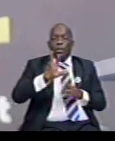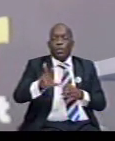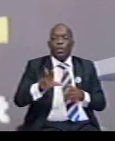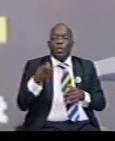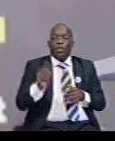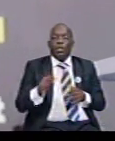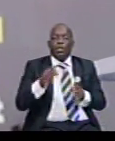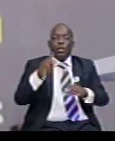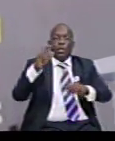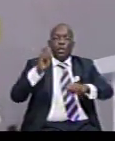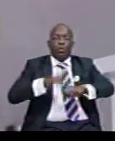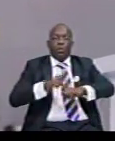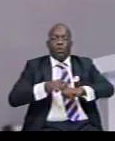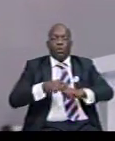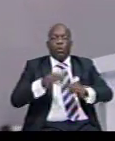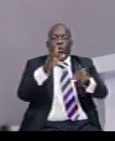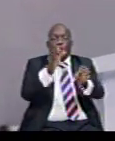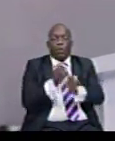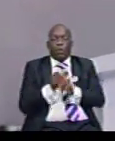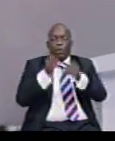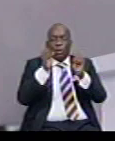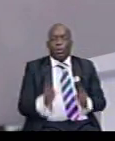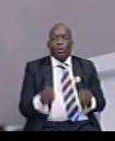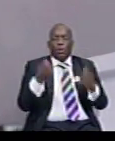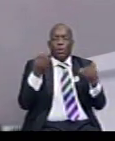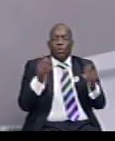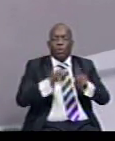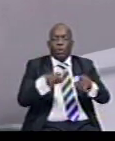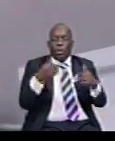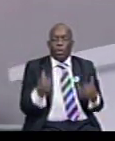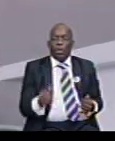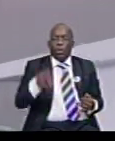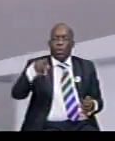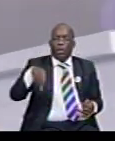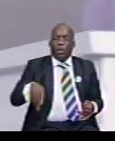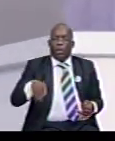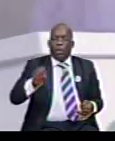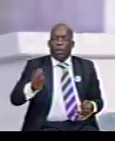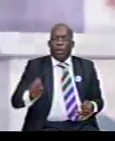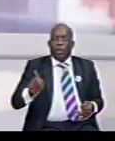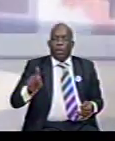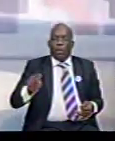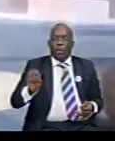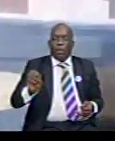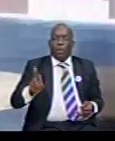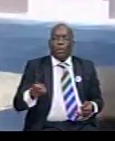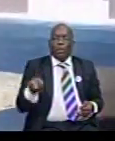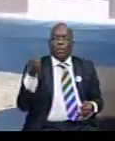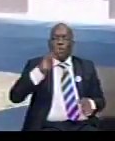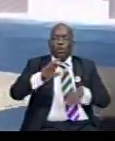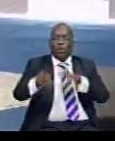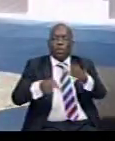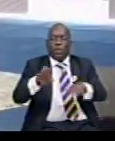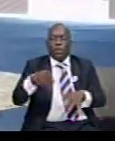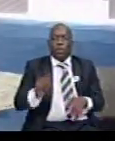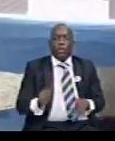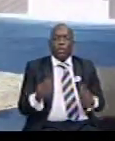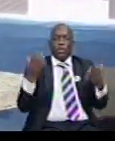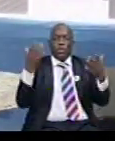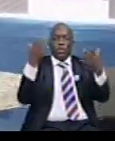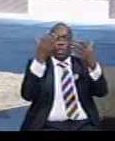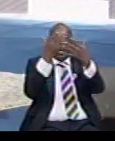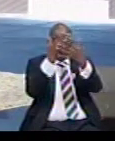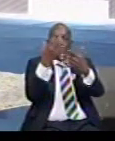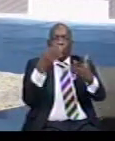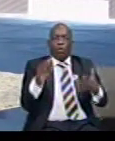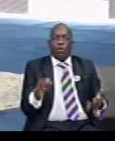But now, Peter was just walking now, and a shadow of Peter fell on the